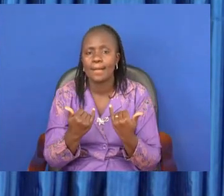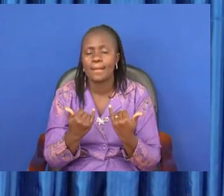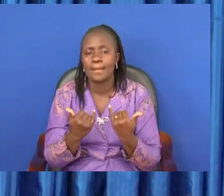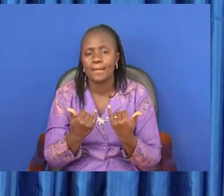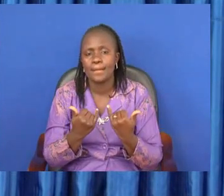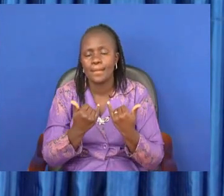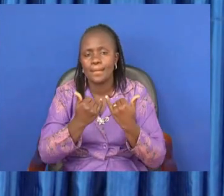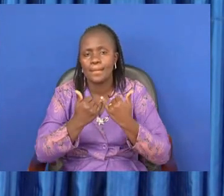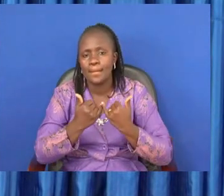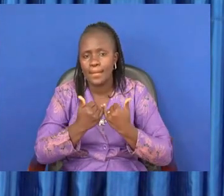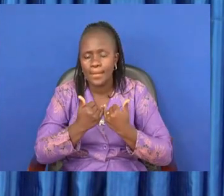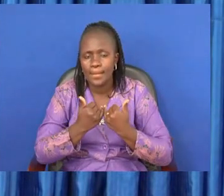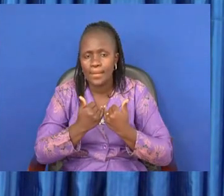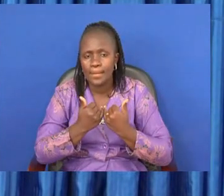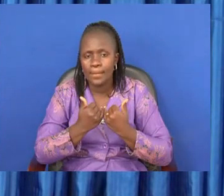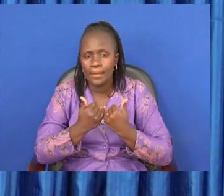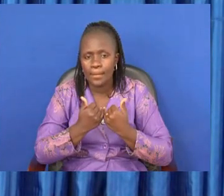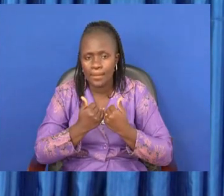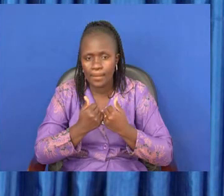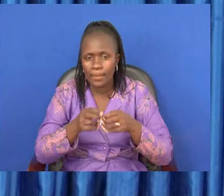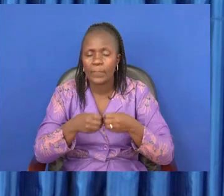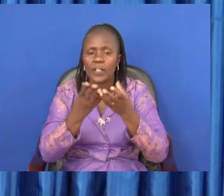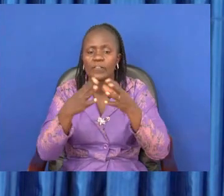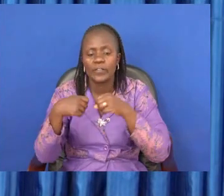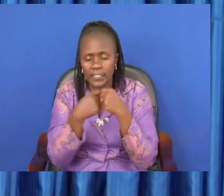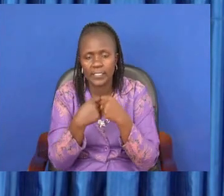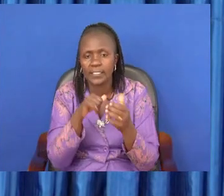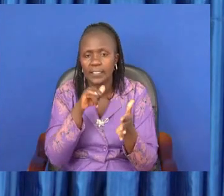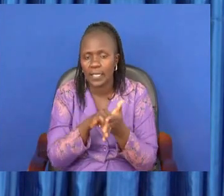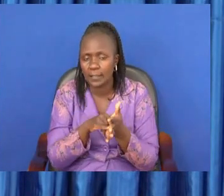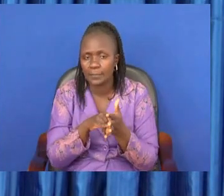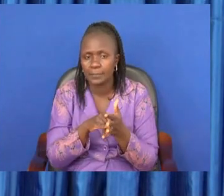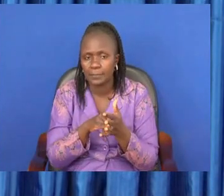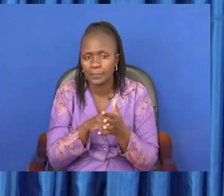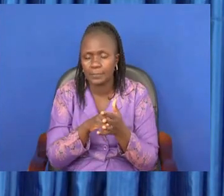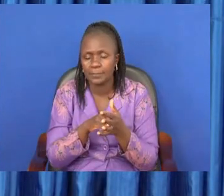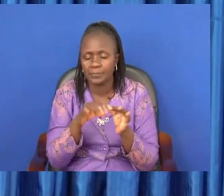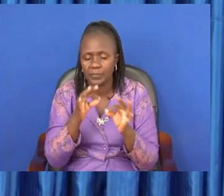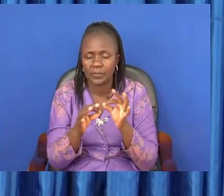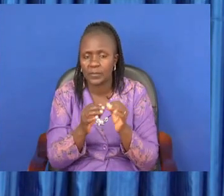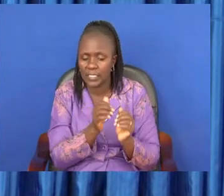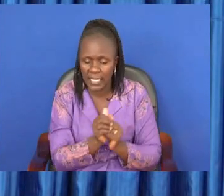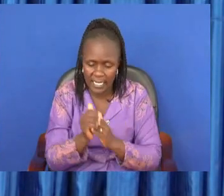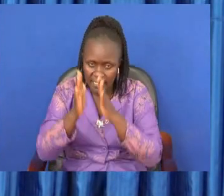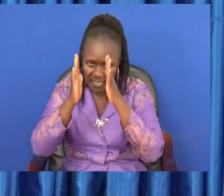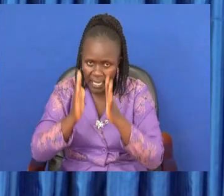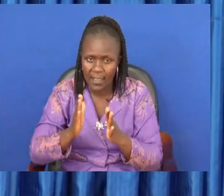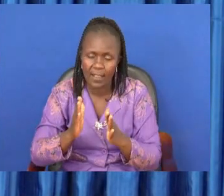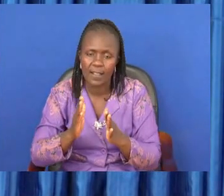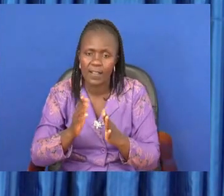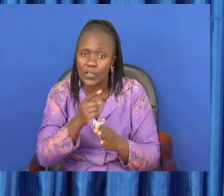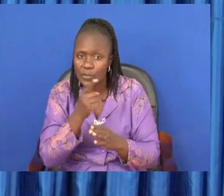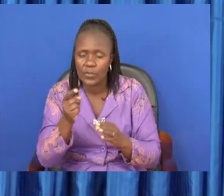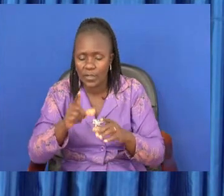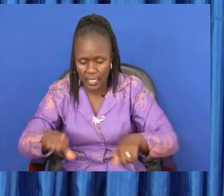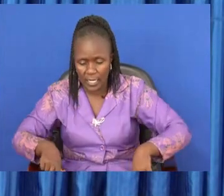Brethren, I just want to throw you a challenge that if you are a leader, are you